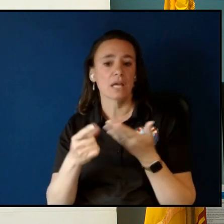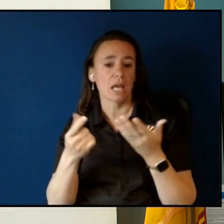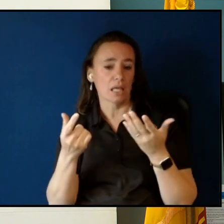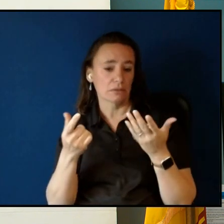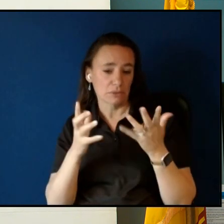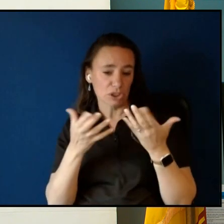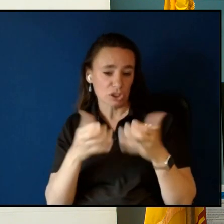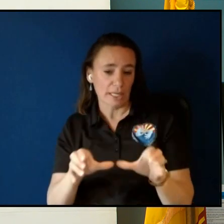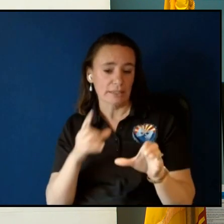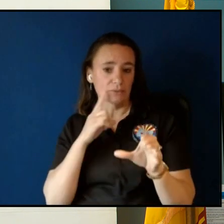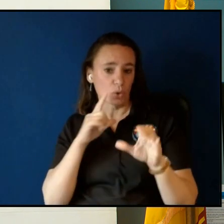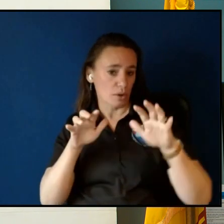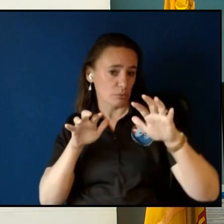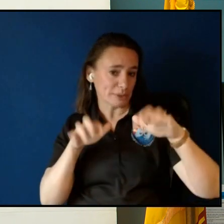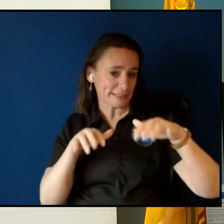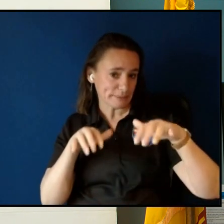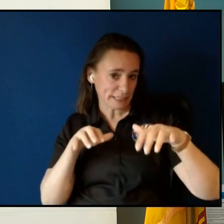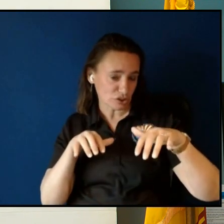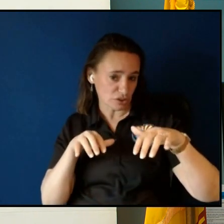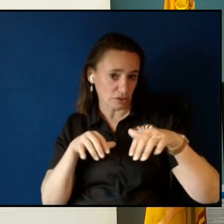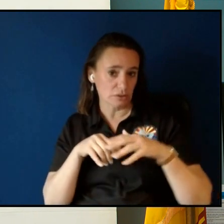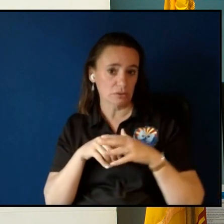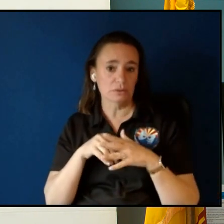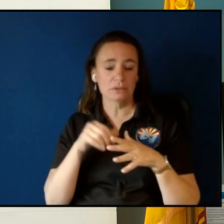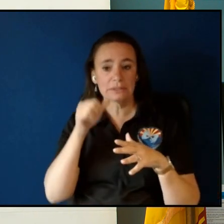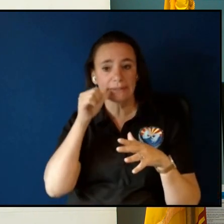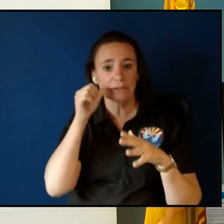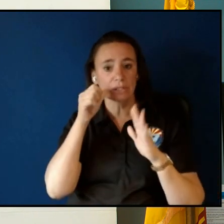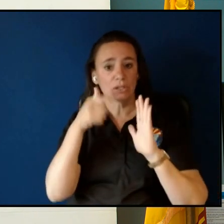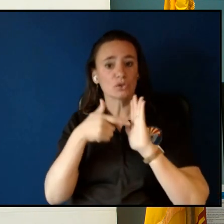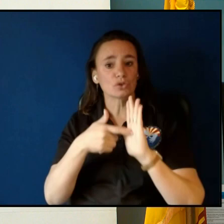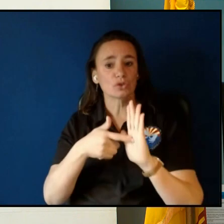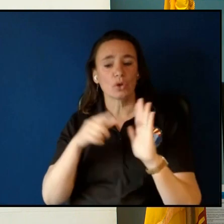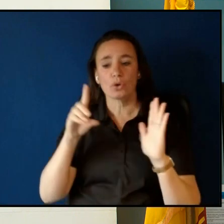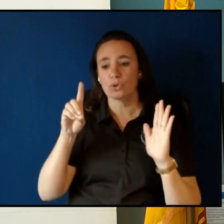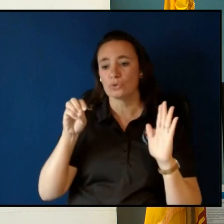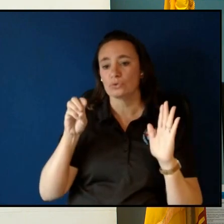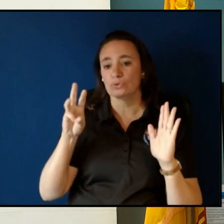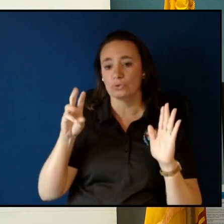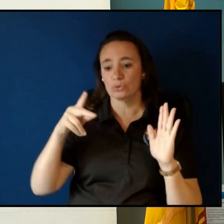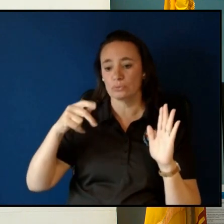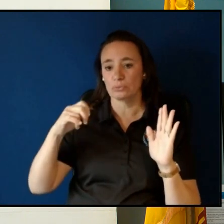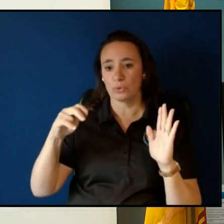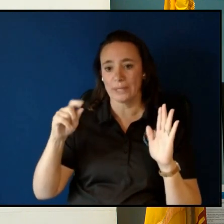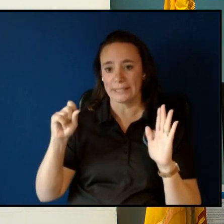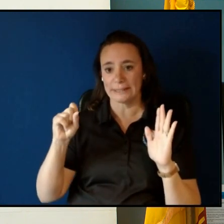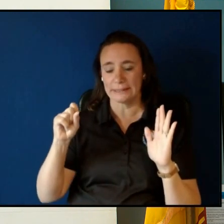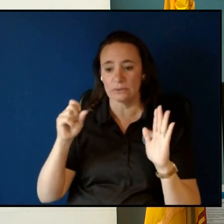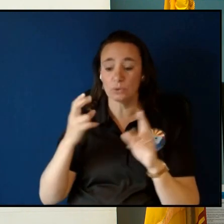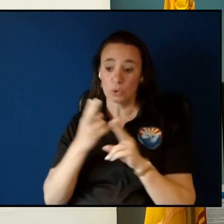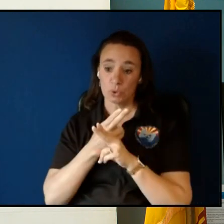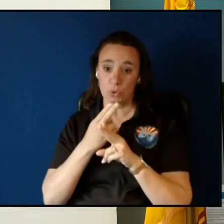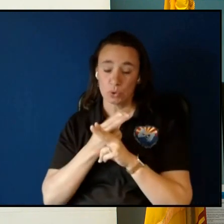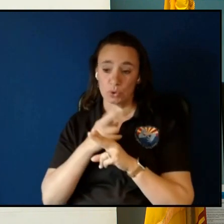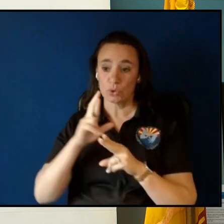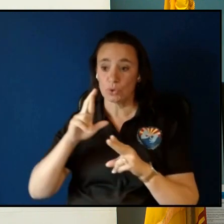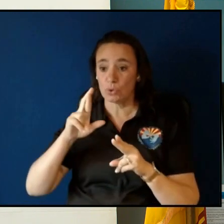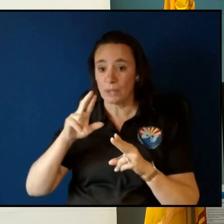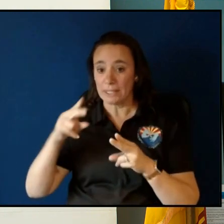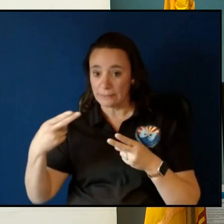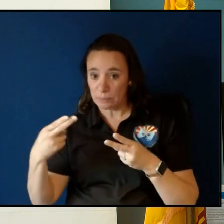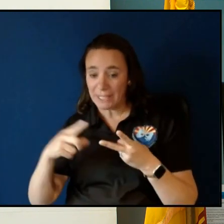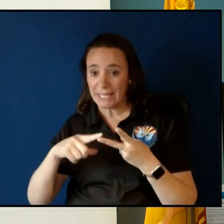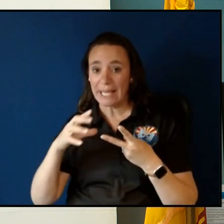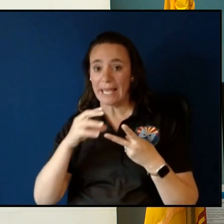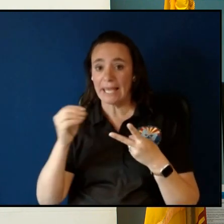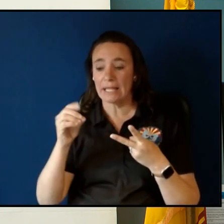So yesterday I showed this. This is dew points, another way that we measure that moisture. We use relative humidity and we use dew point temperatures. The